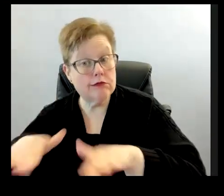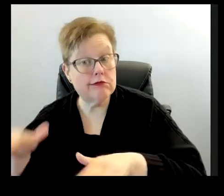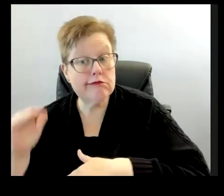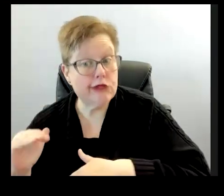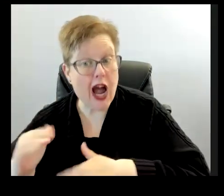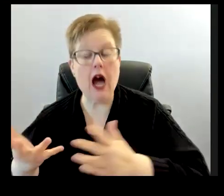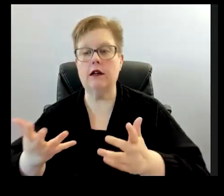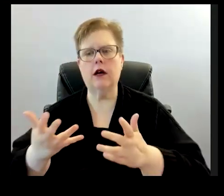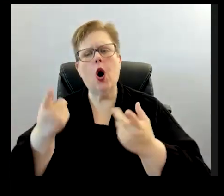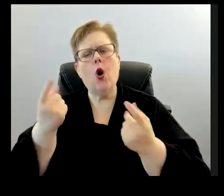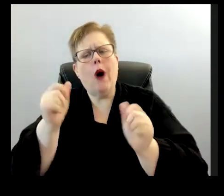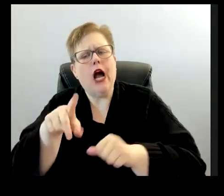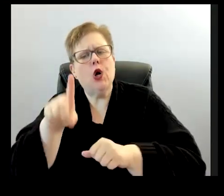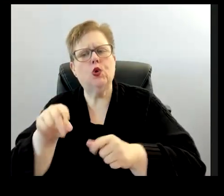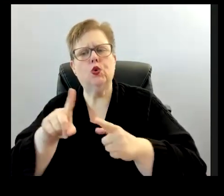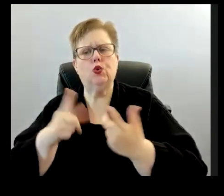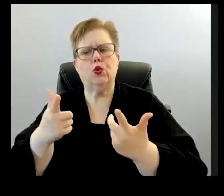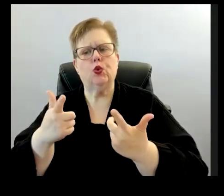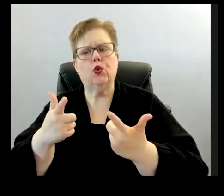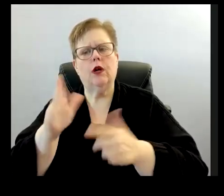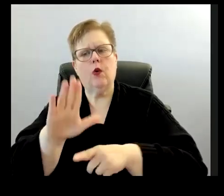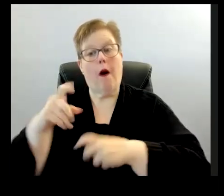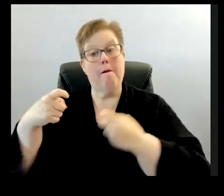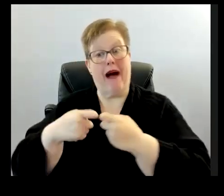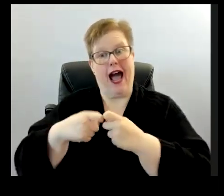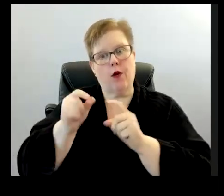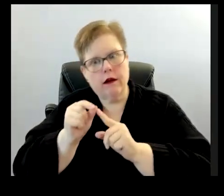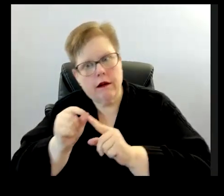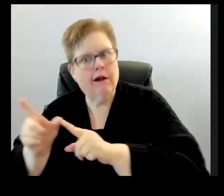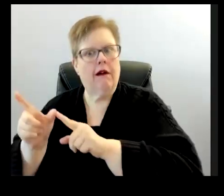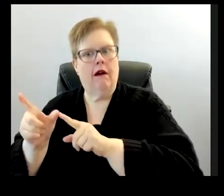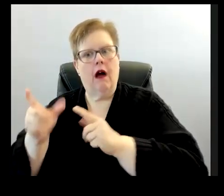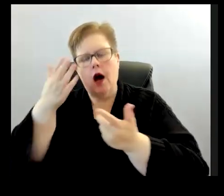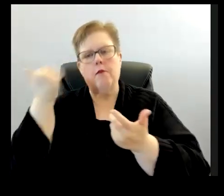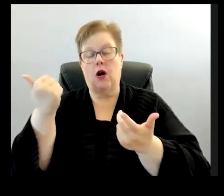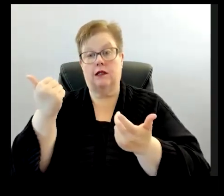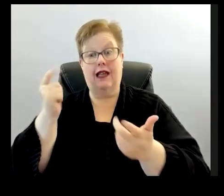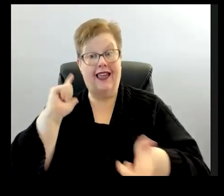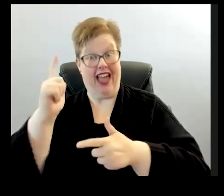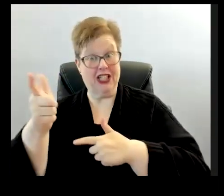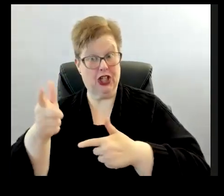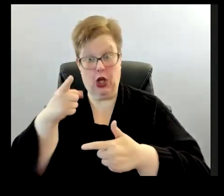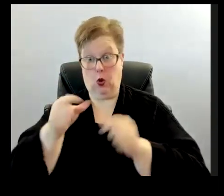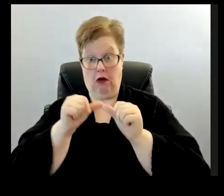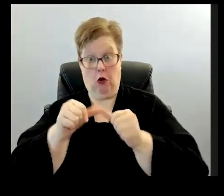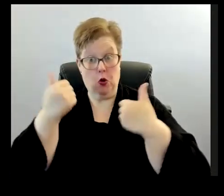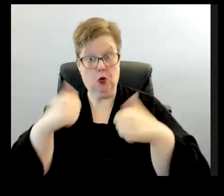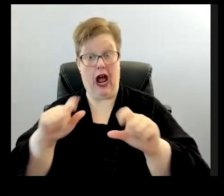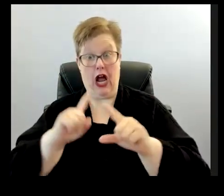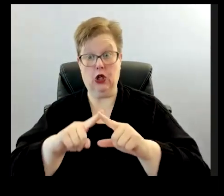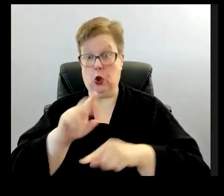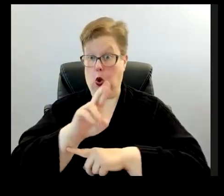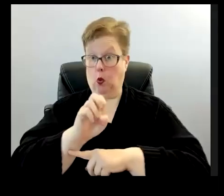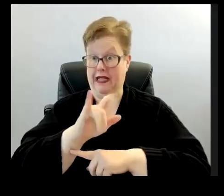are things you can do to help recharge that battery? Because eventually, if you continue to try to be resilient once you